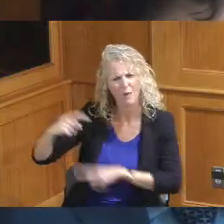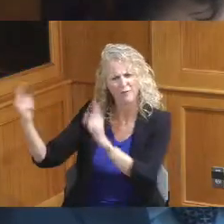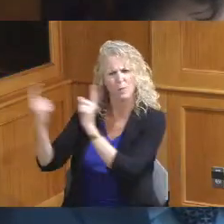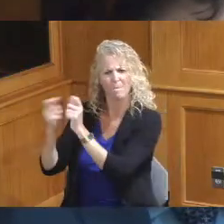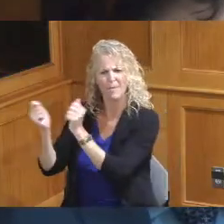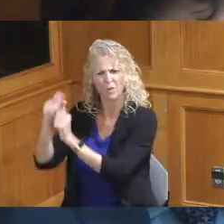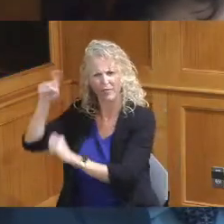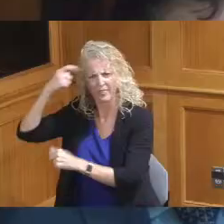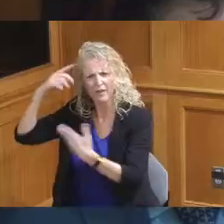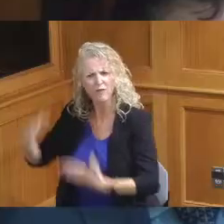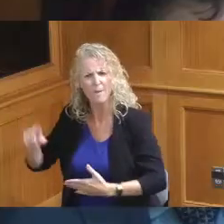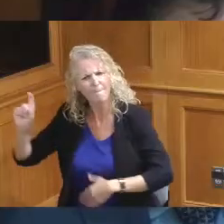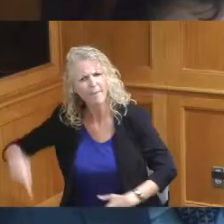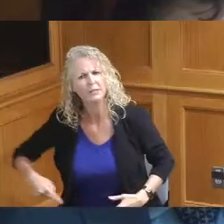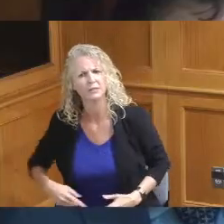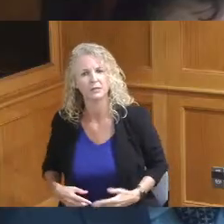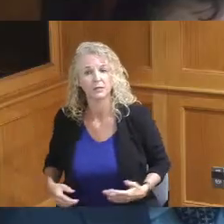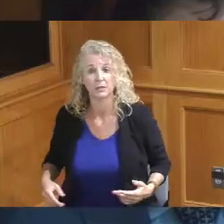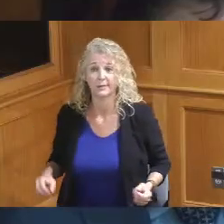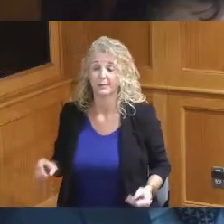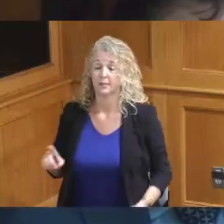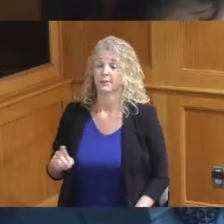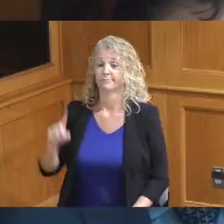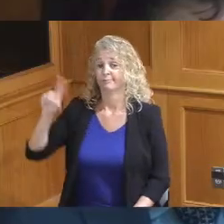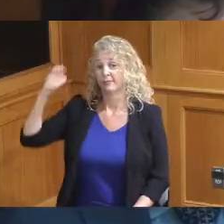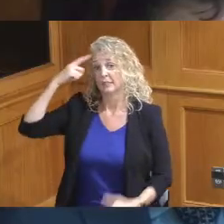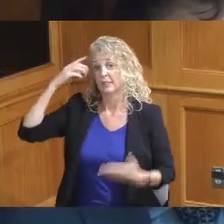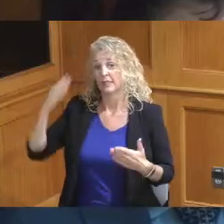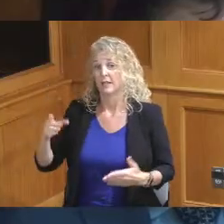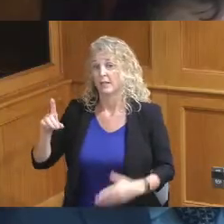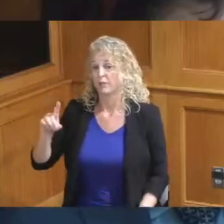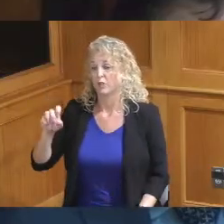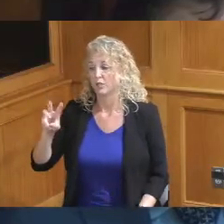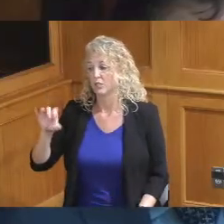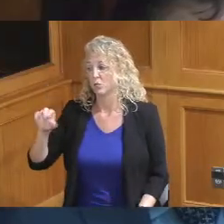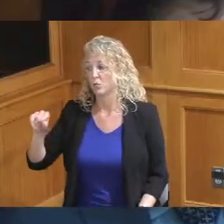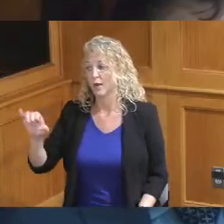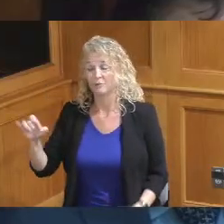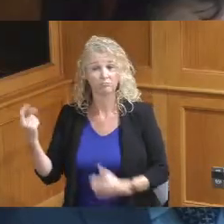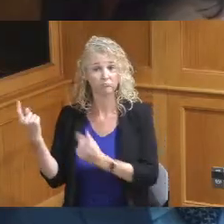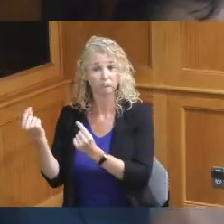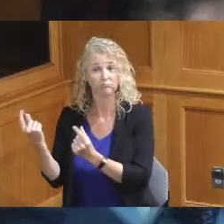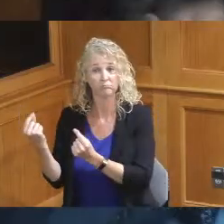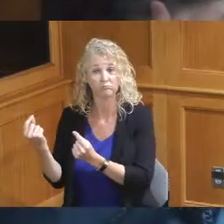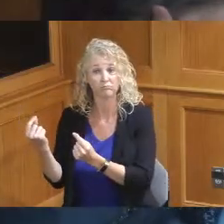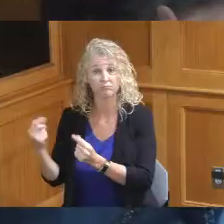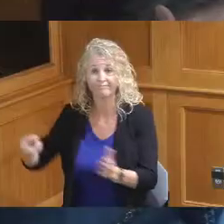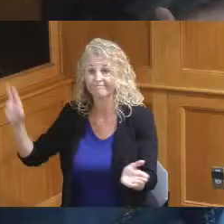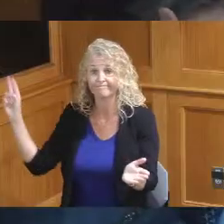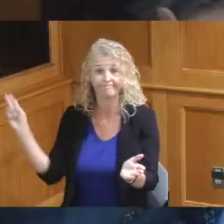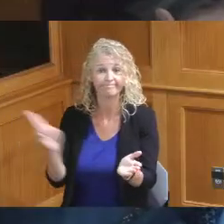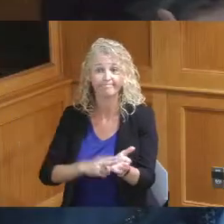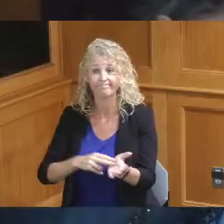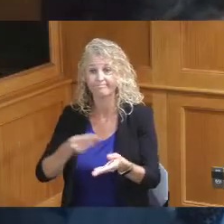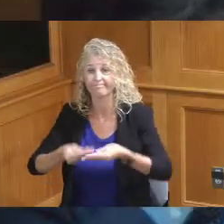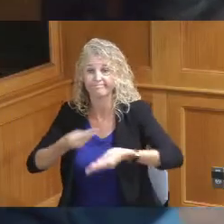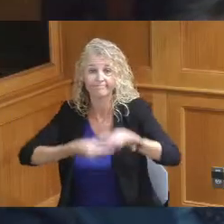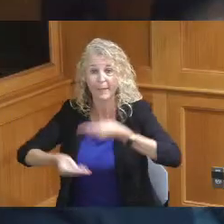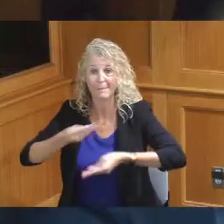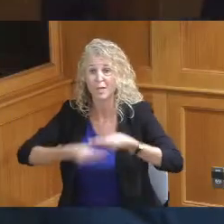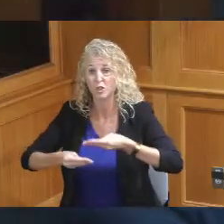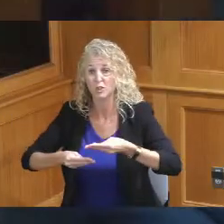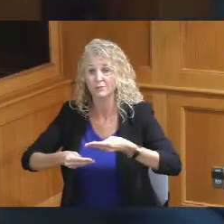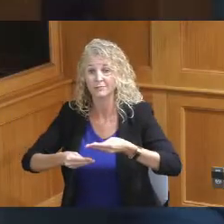them. Well, DeWine took the ink pen out and signed the budget